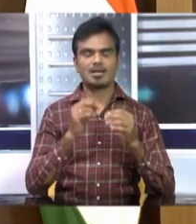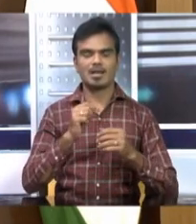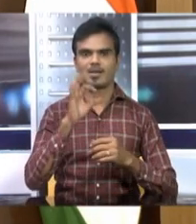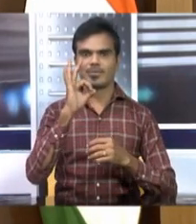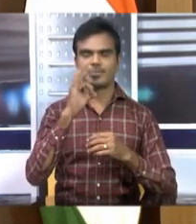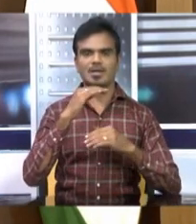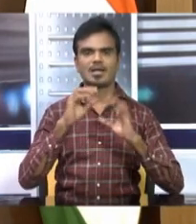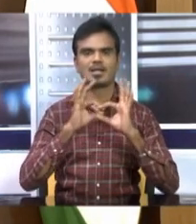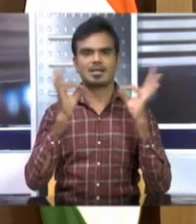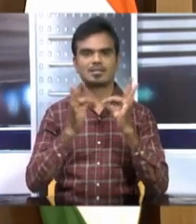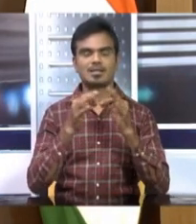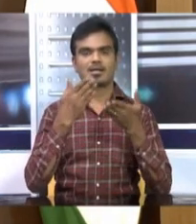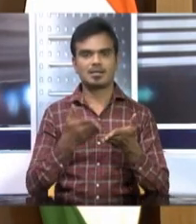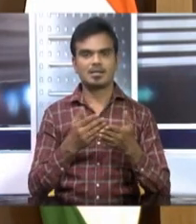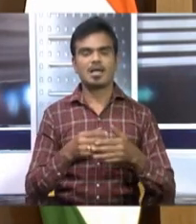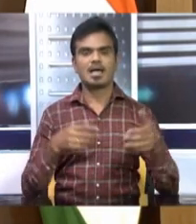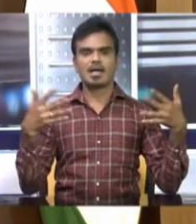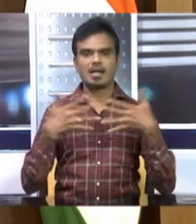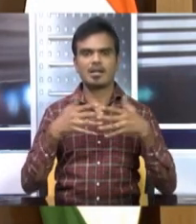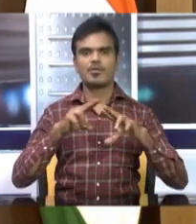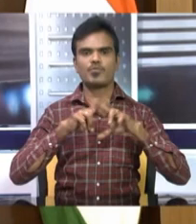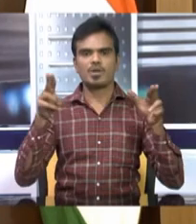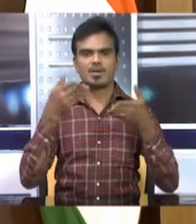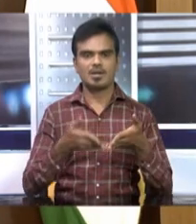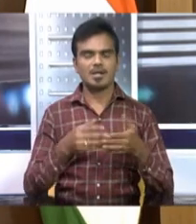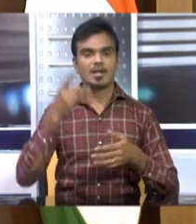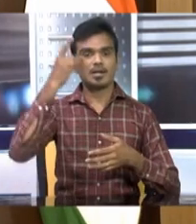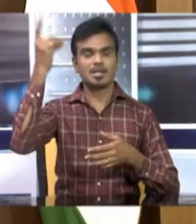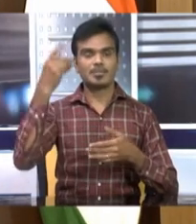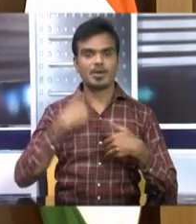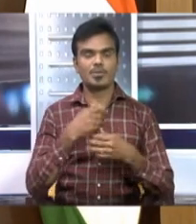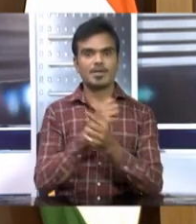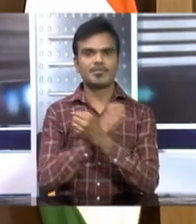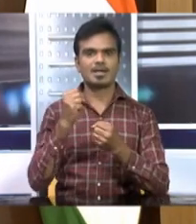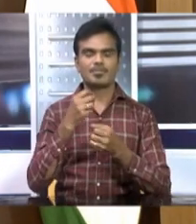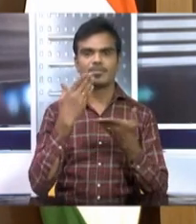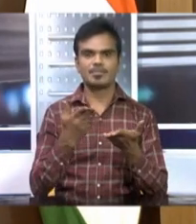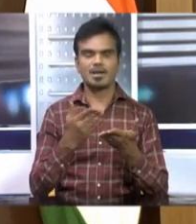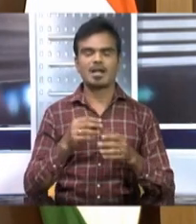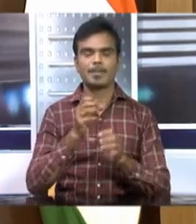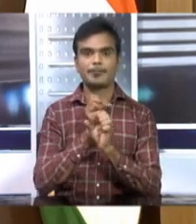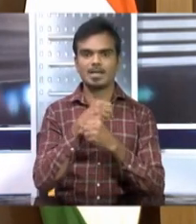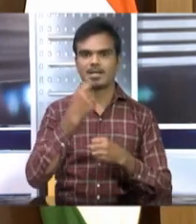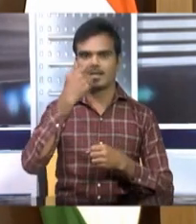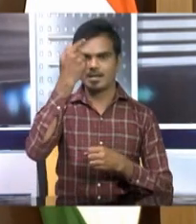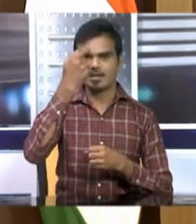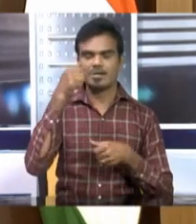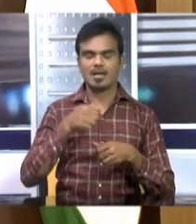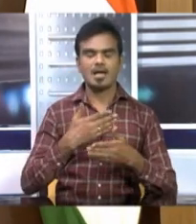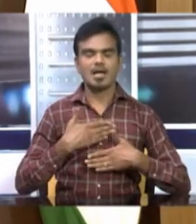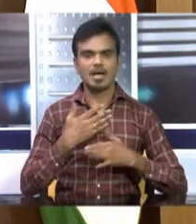proud descendants, and we are committed to fulfill the dreams of our freedom fighters and make India a